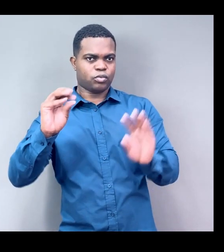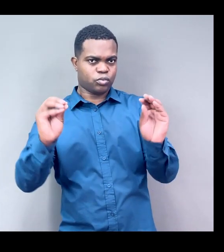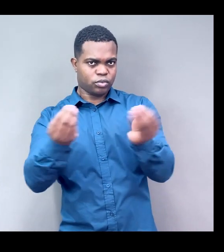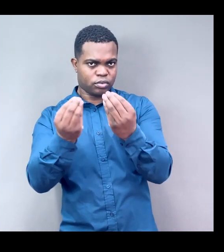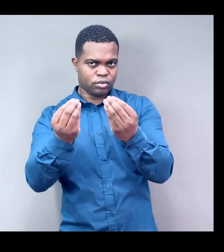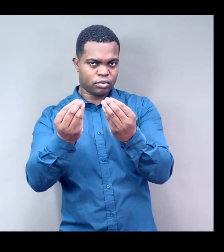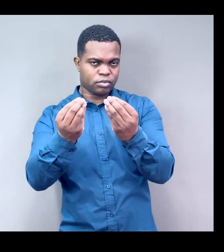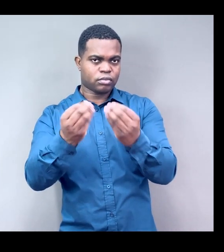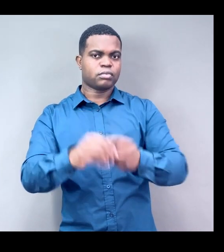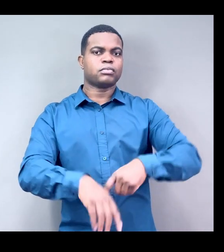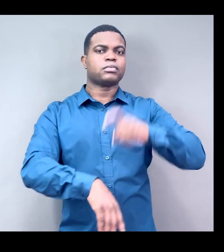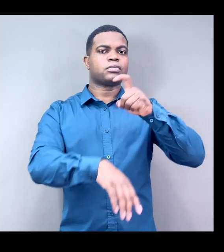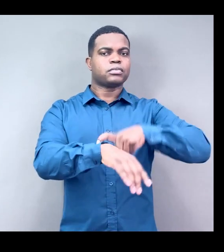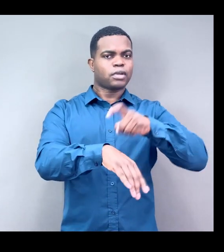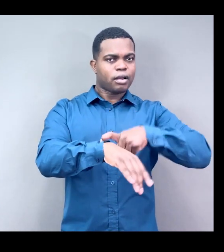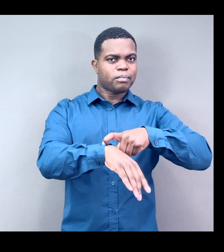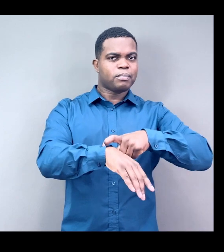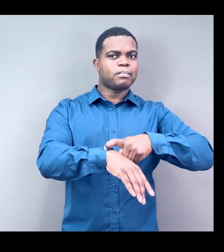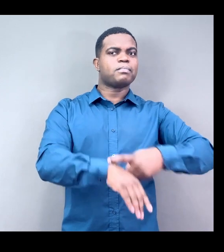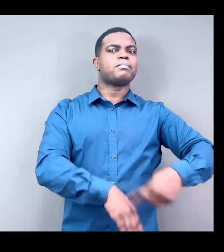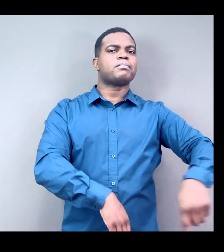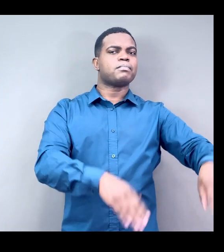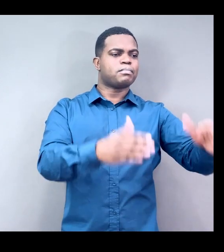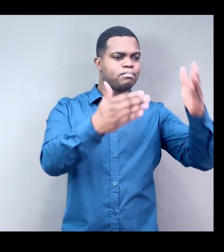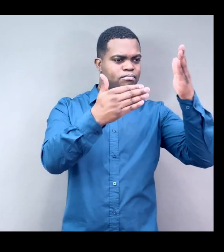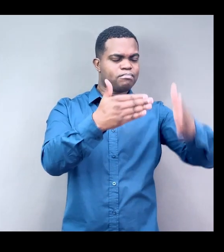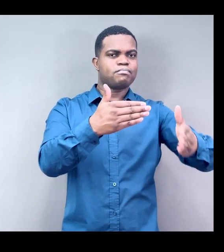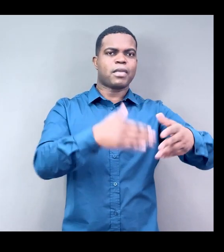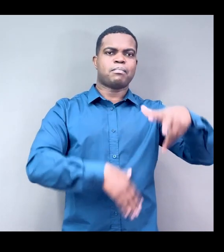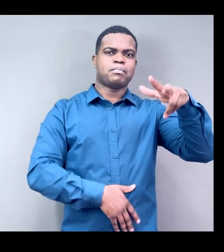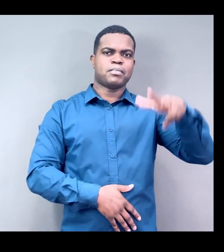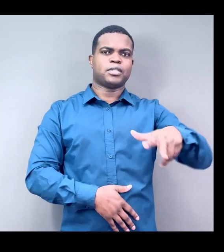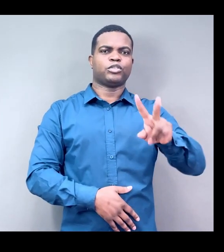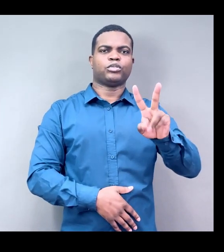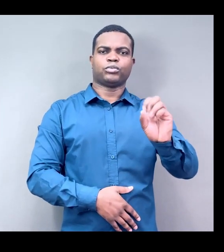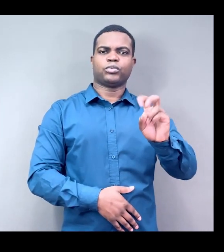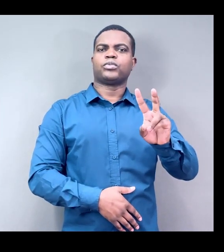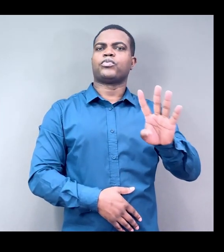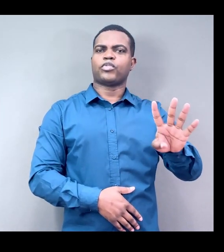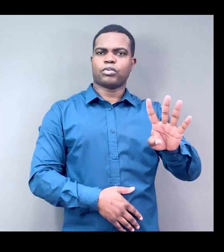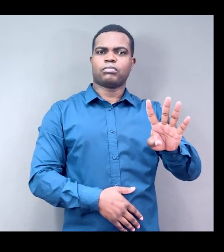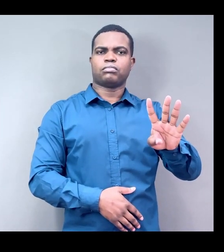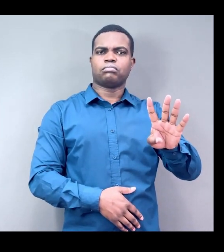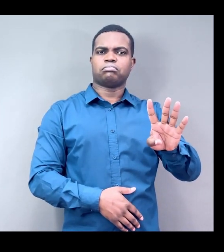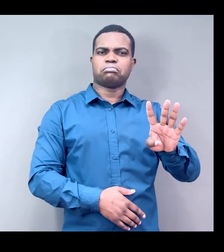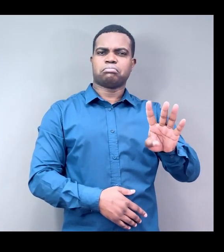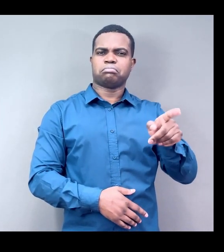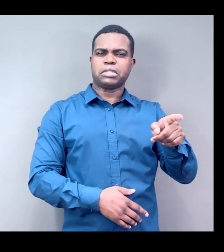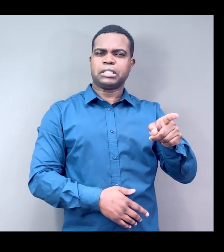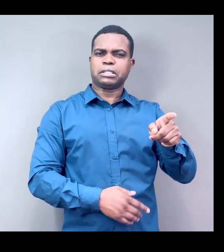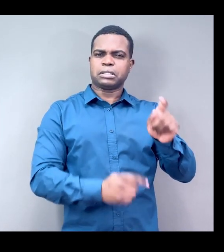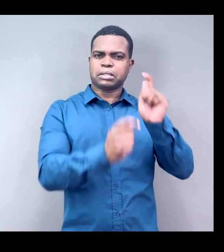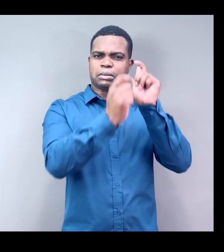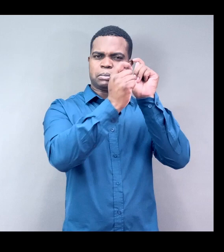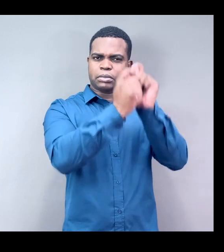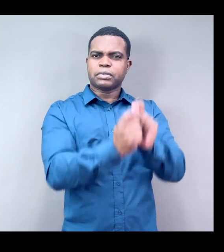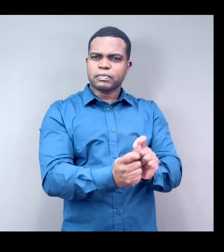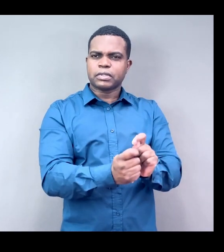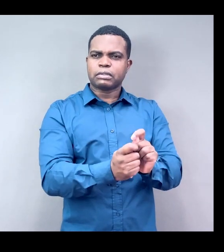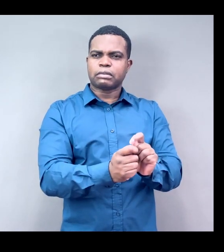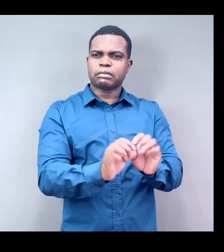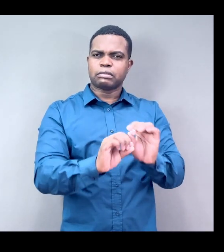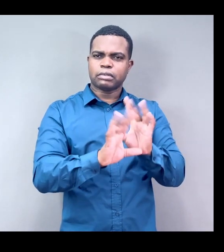because you are targeting 500 racialized young EU citizens. You are